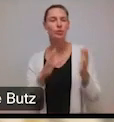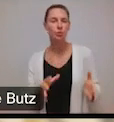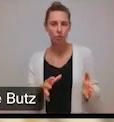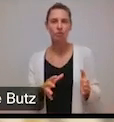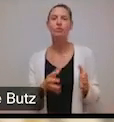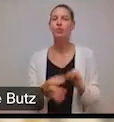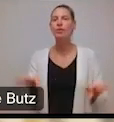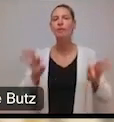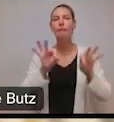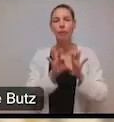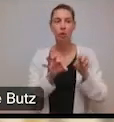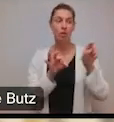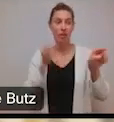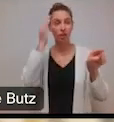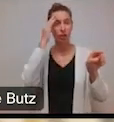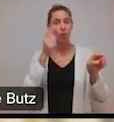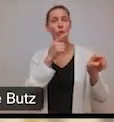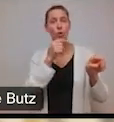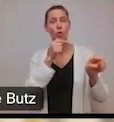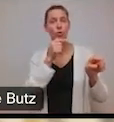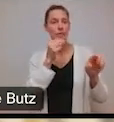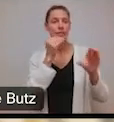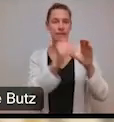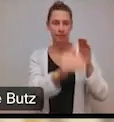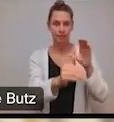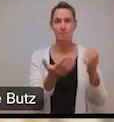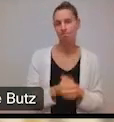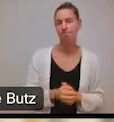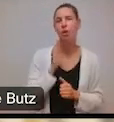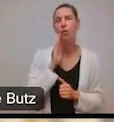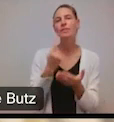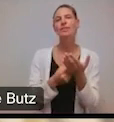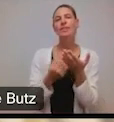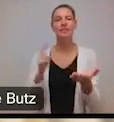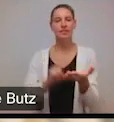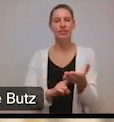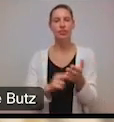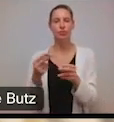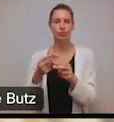which student you are. So we're going to talk about that signature in a few slides.